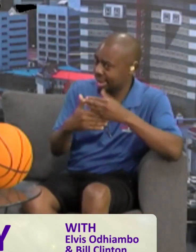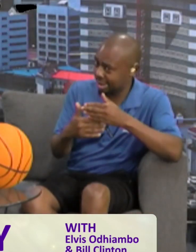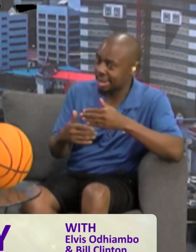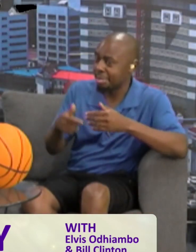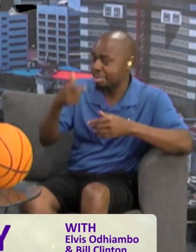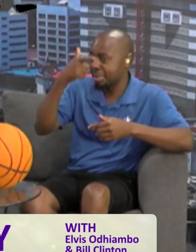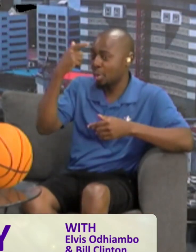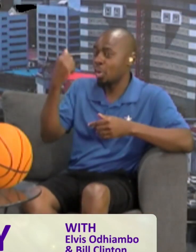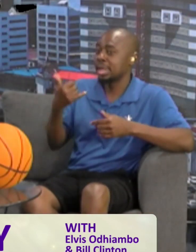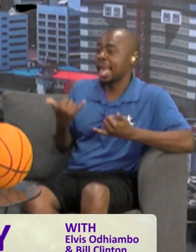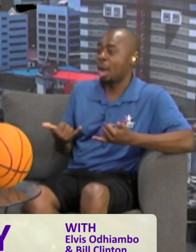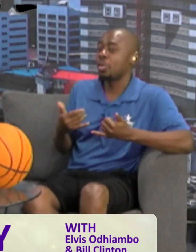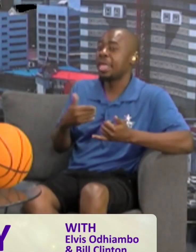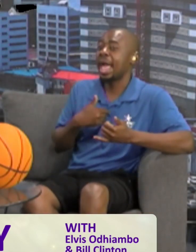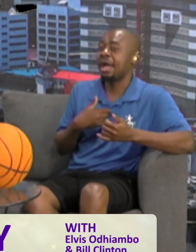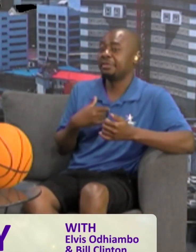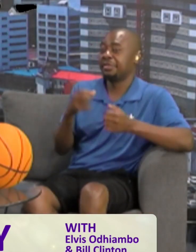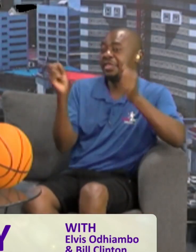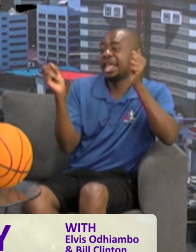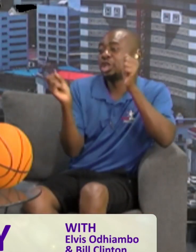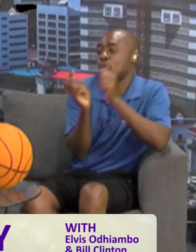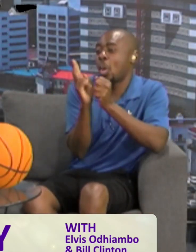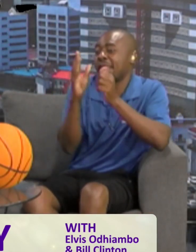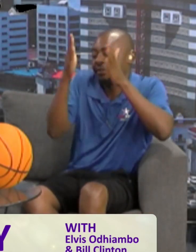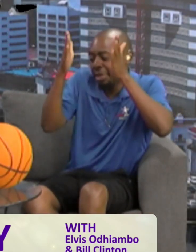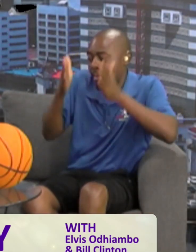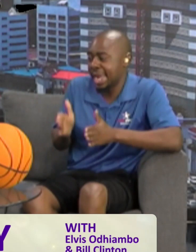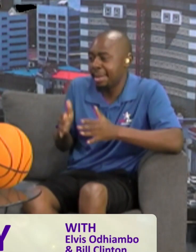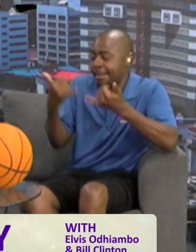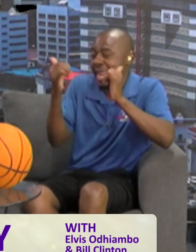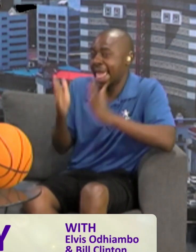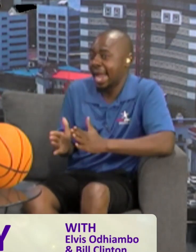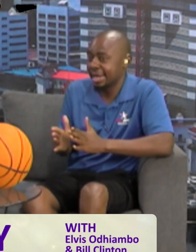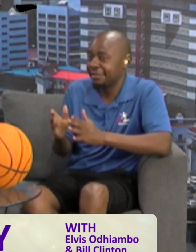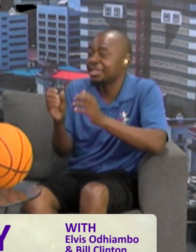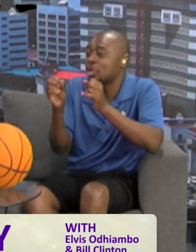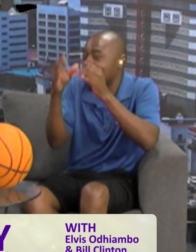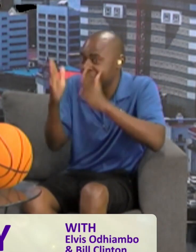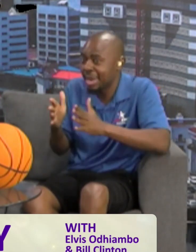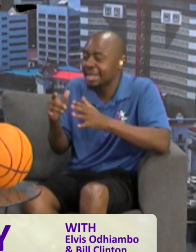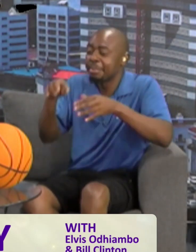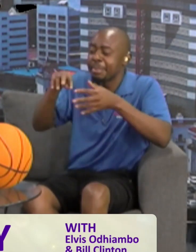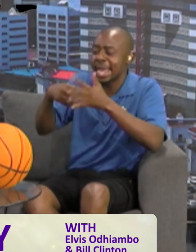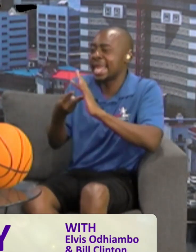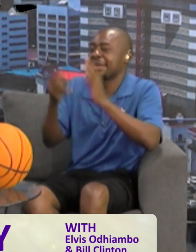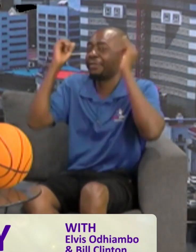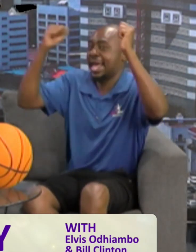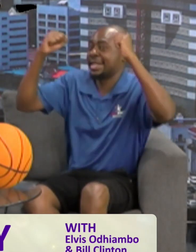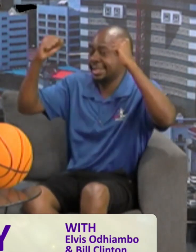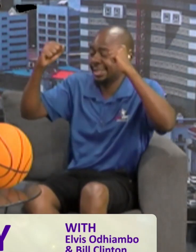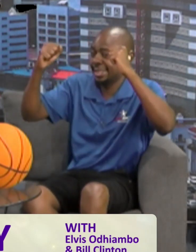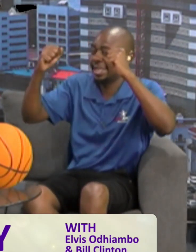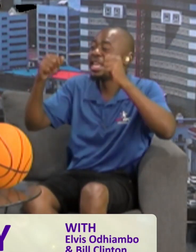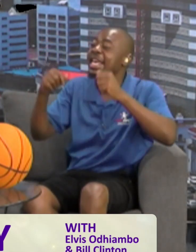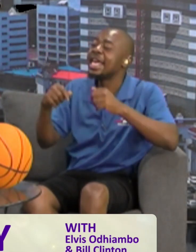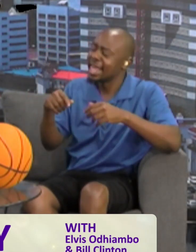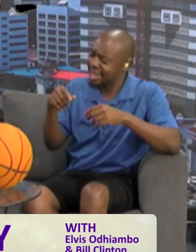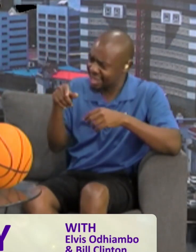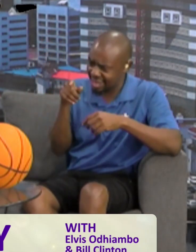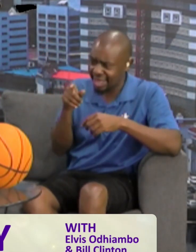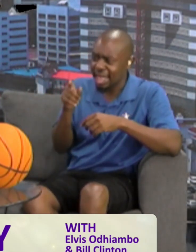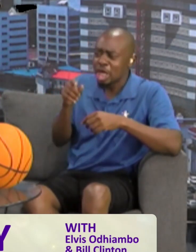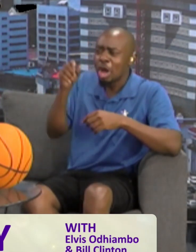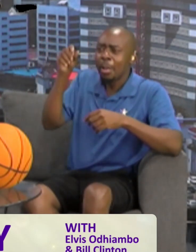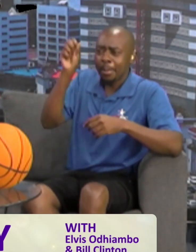Now for Newcastle, because right now you see they have 12 players. 12 players, yes. Yeah, they have the fans.